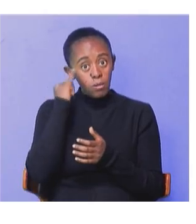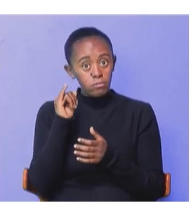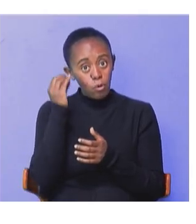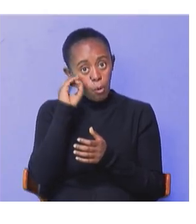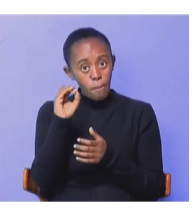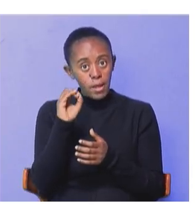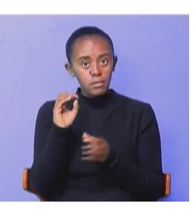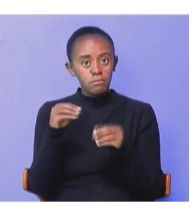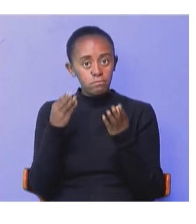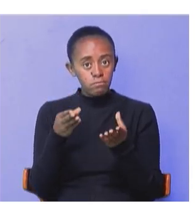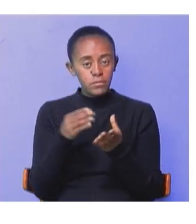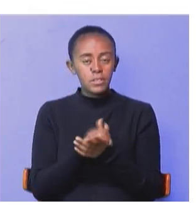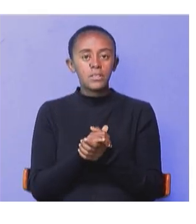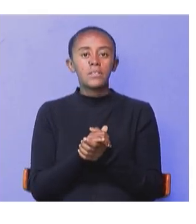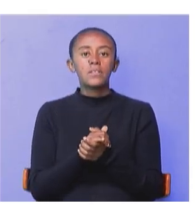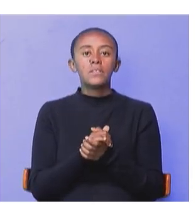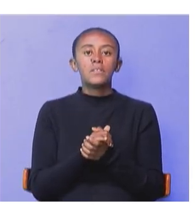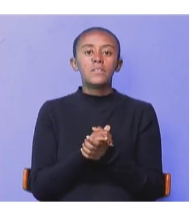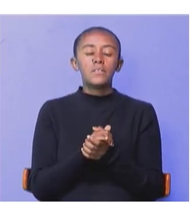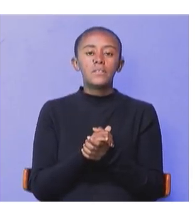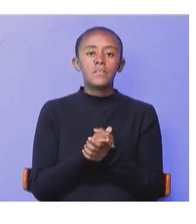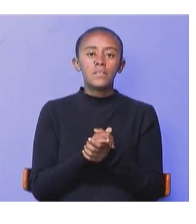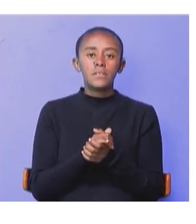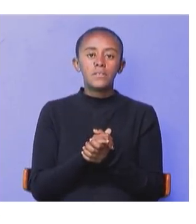or idea that I will give you is,